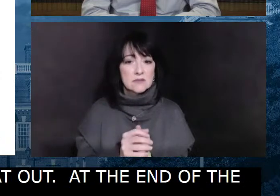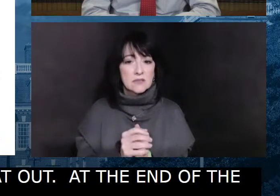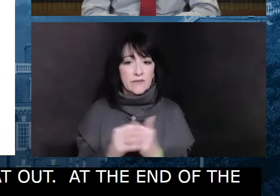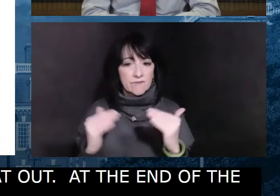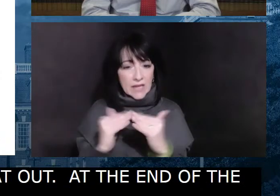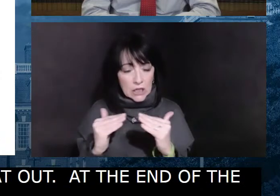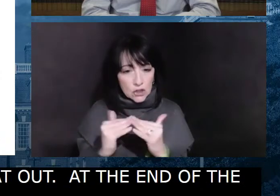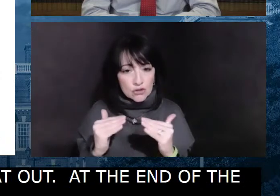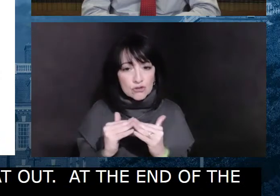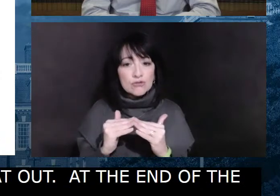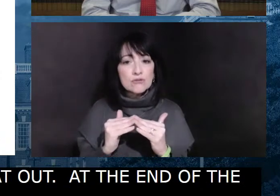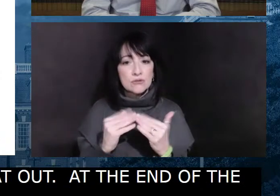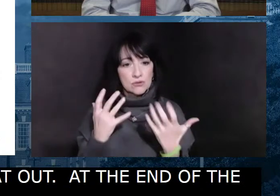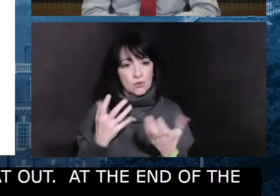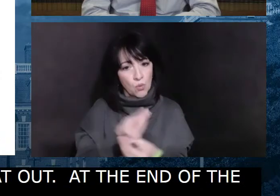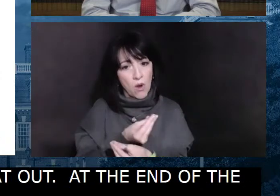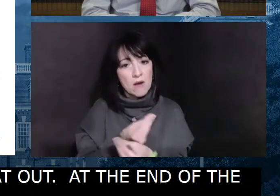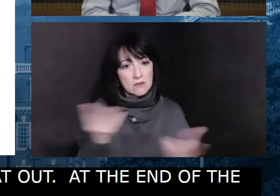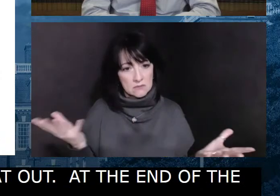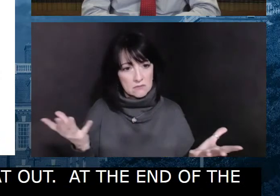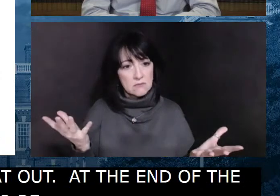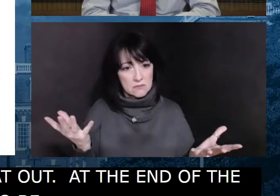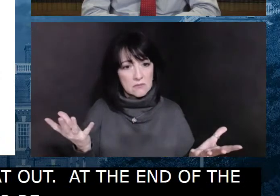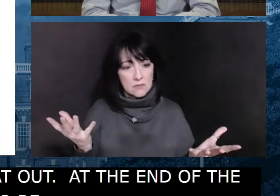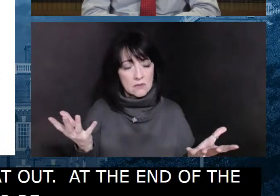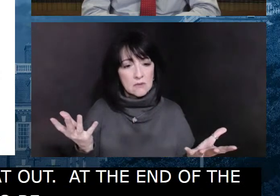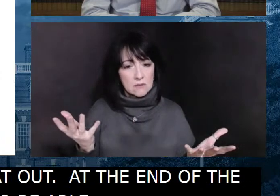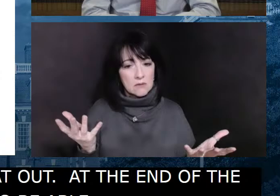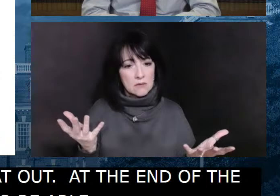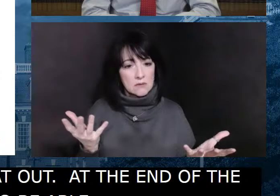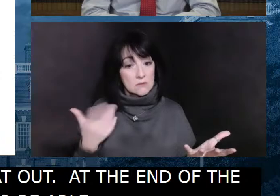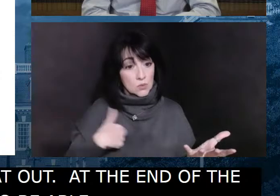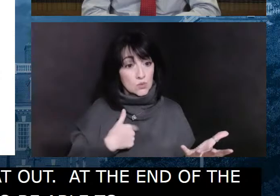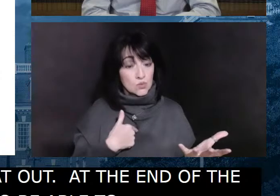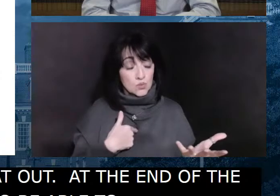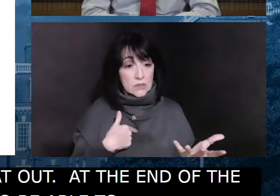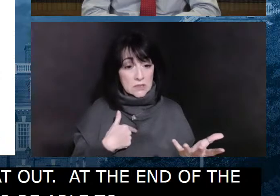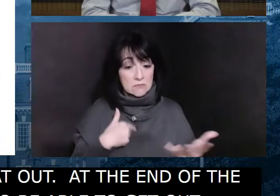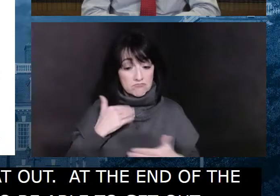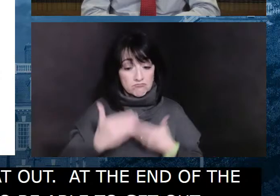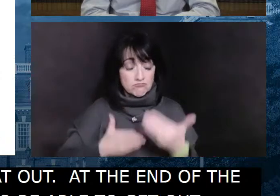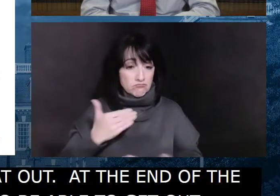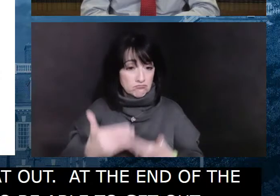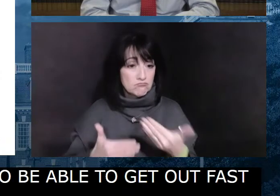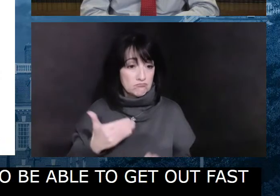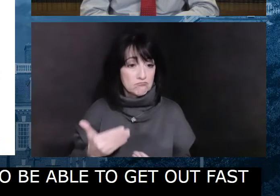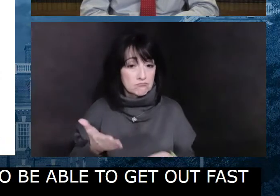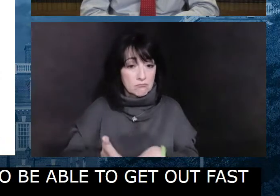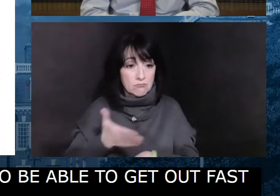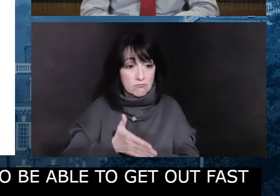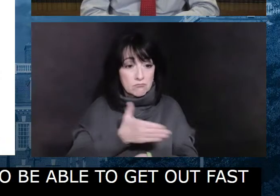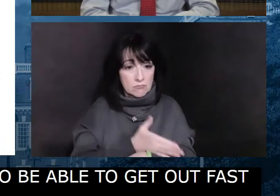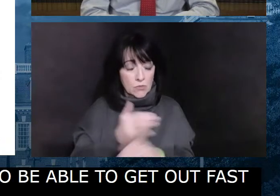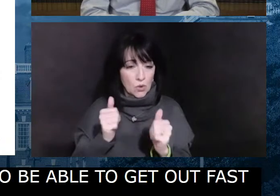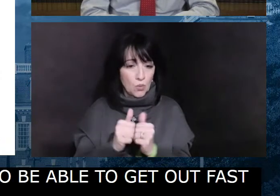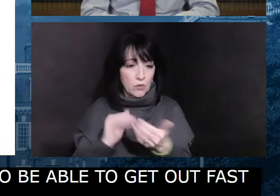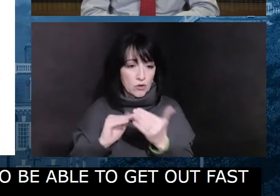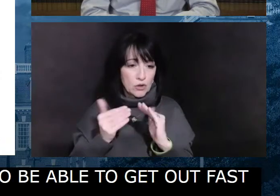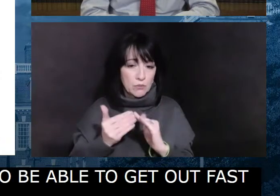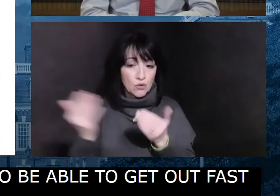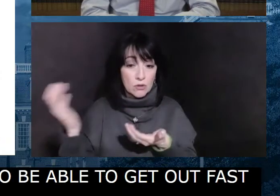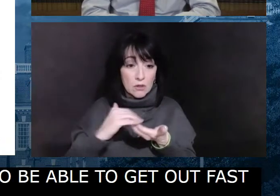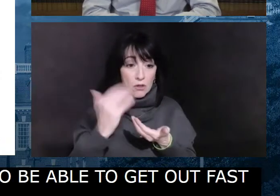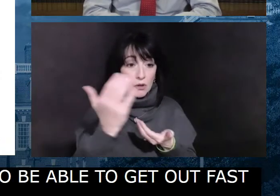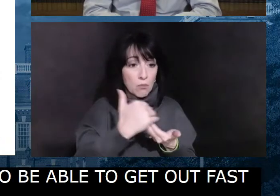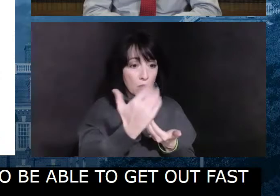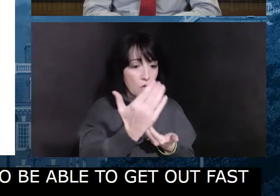out as we can in an equitable way. We're making progress there with our community partners, and we'll